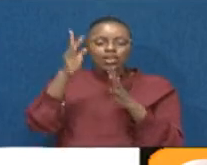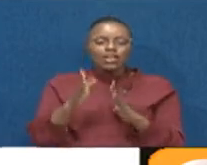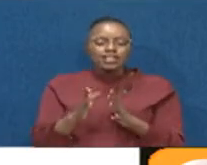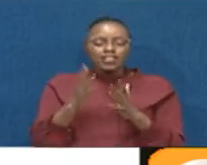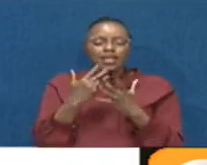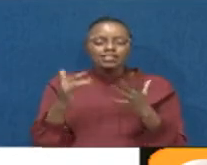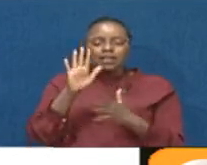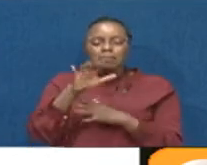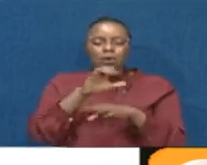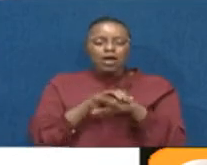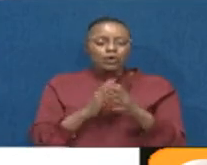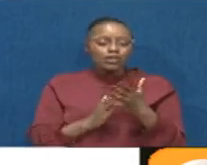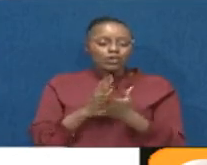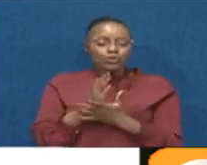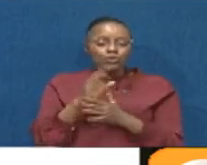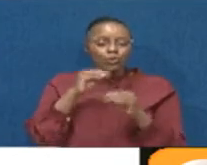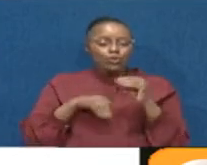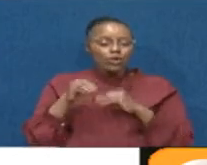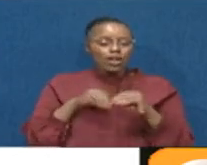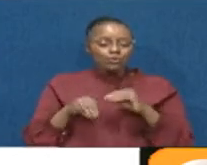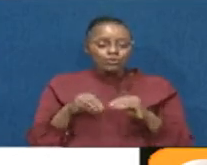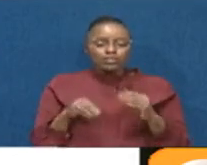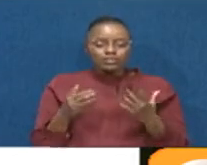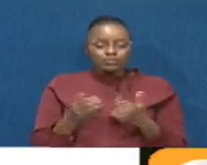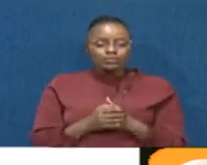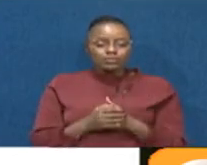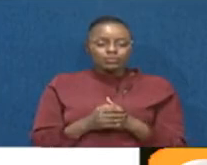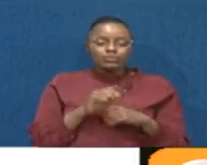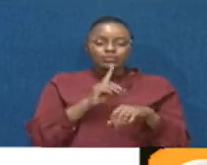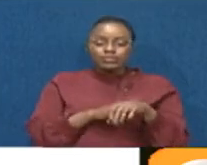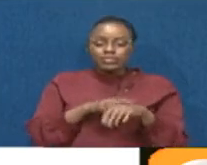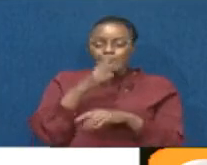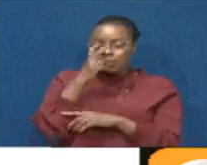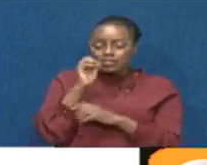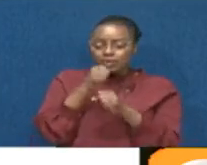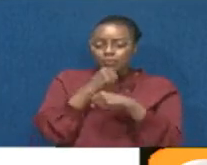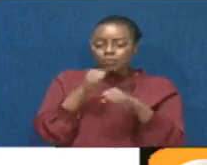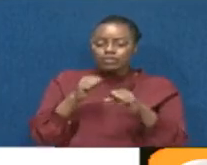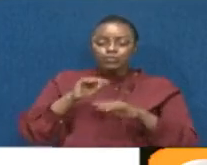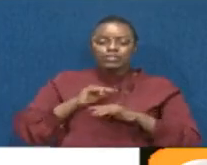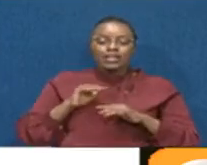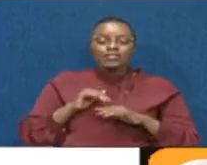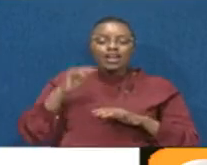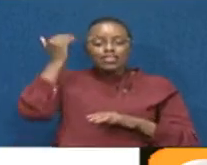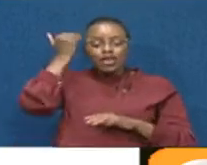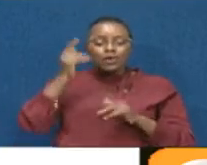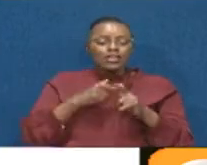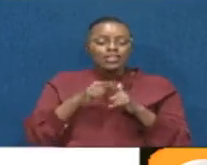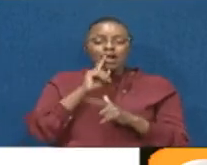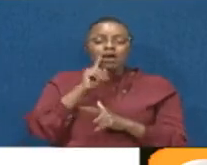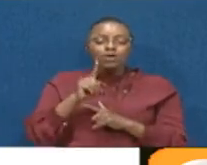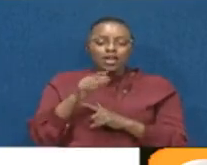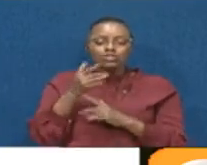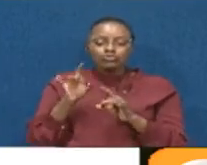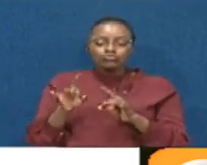that the assets were not acquired through corrupt conduct. Where the suspect is unable to satisfy the court, they are ordered